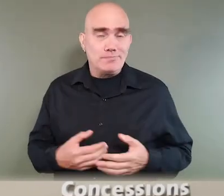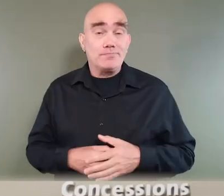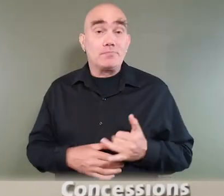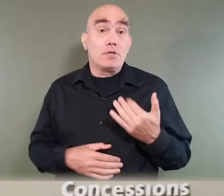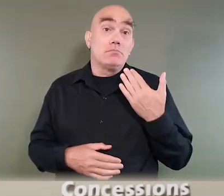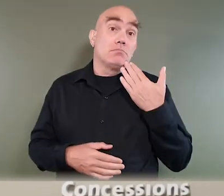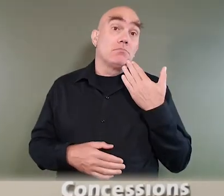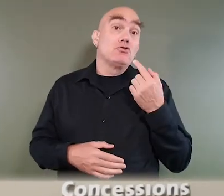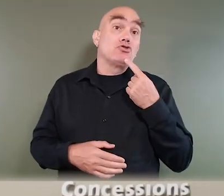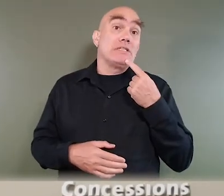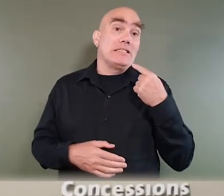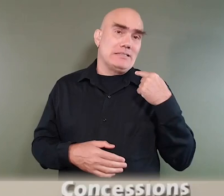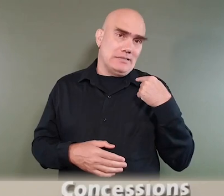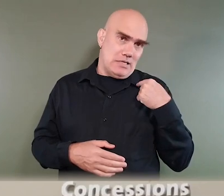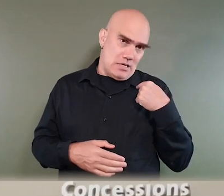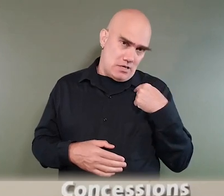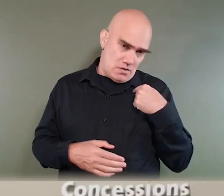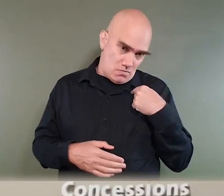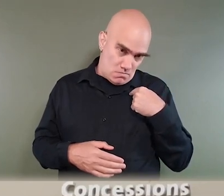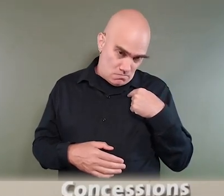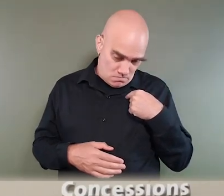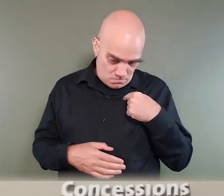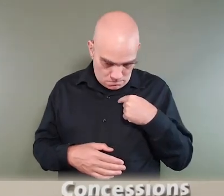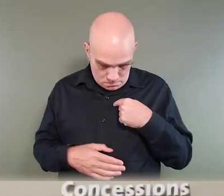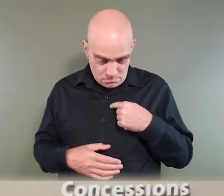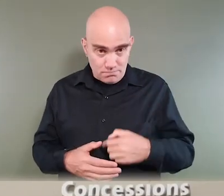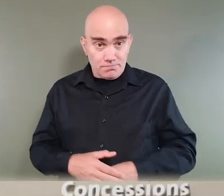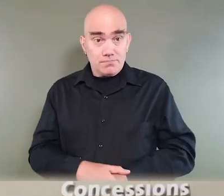Roll the chin to your chest.